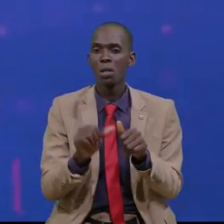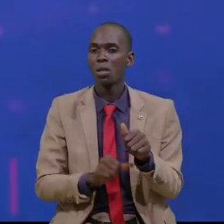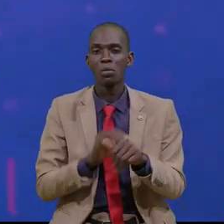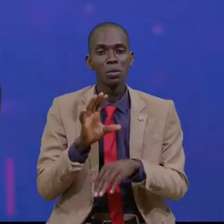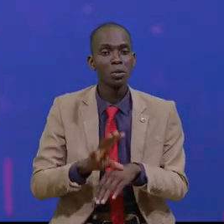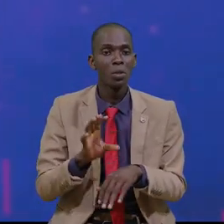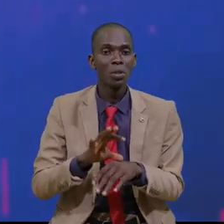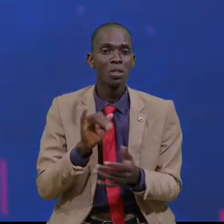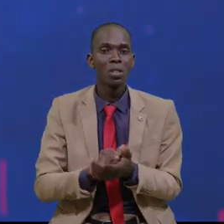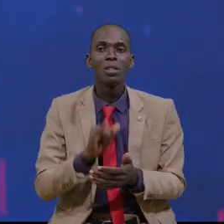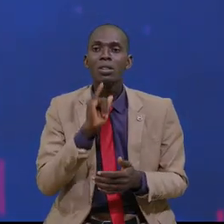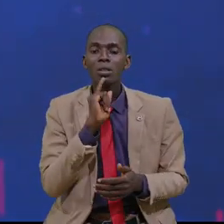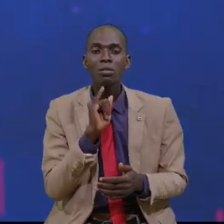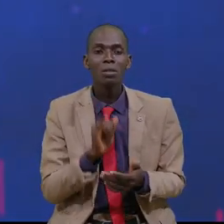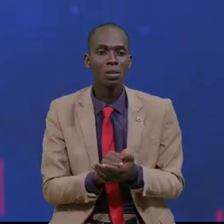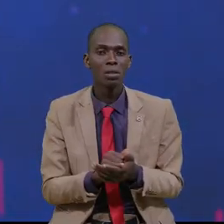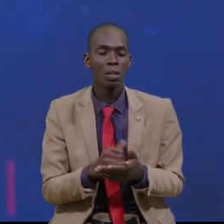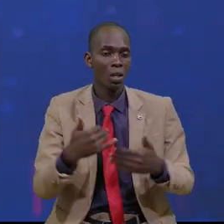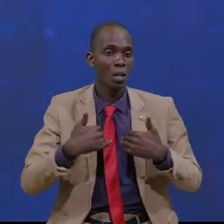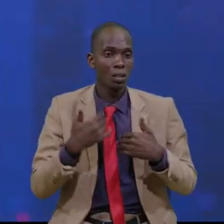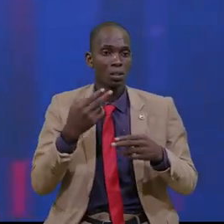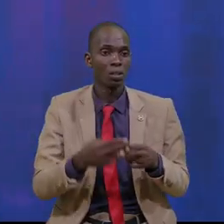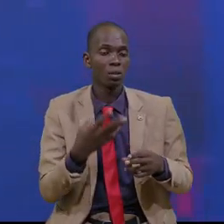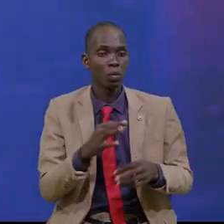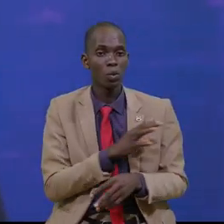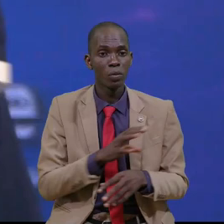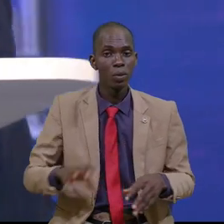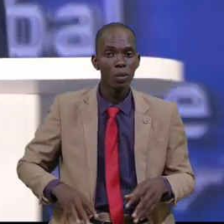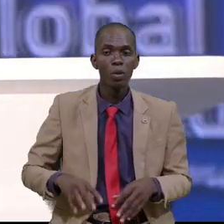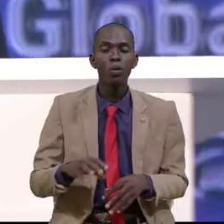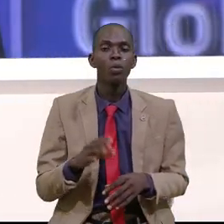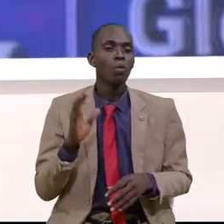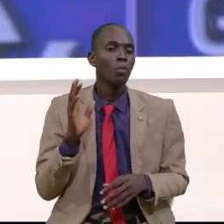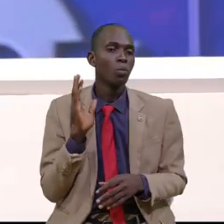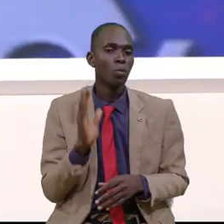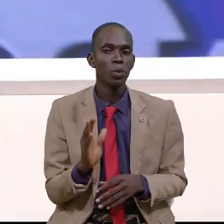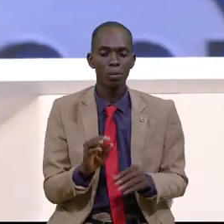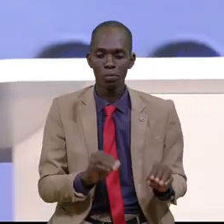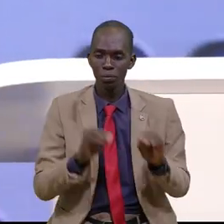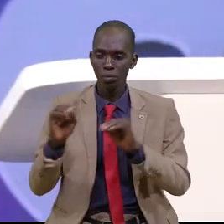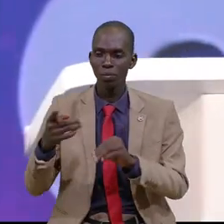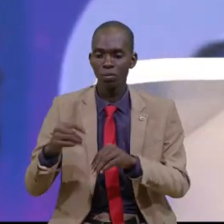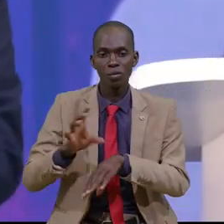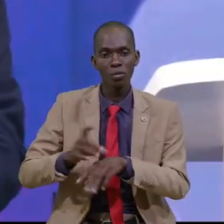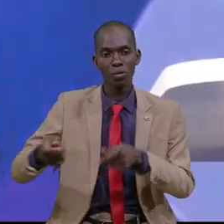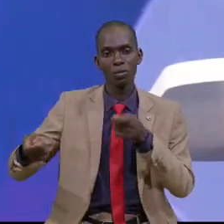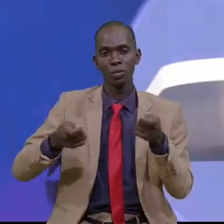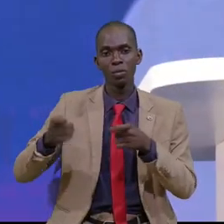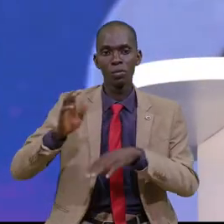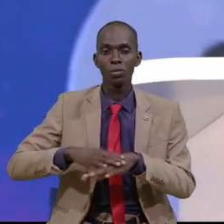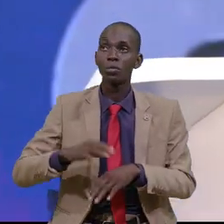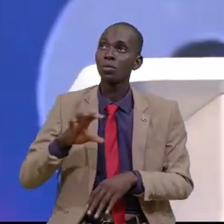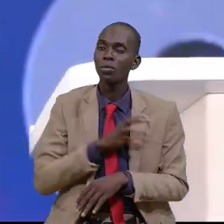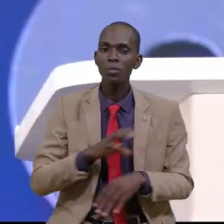is named, that names the name of Christ, will put the administration of the church, the government of the